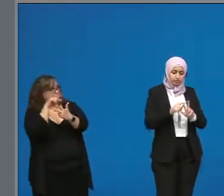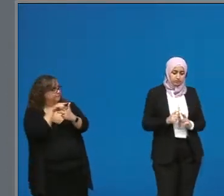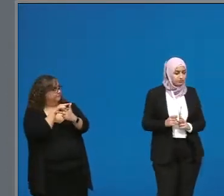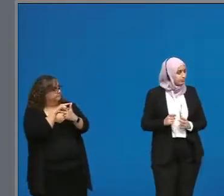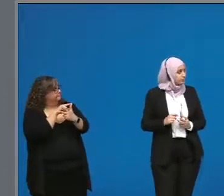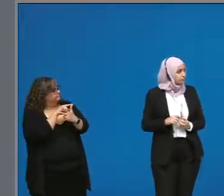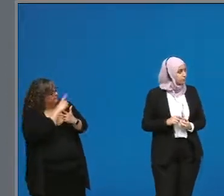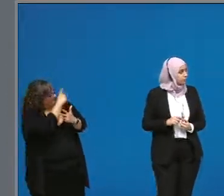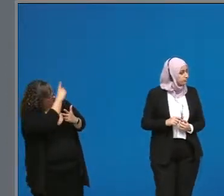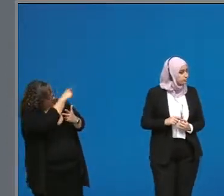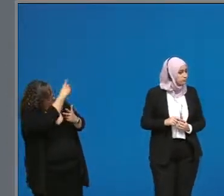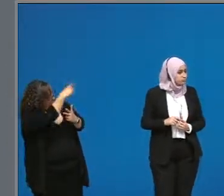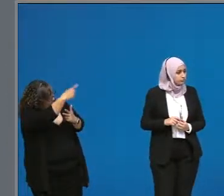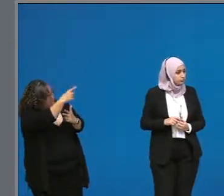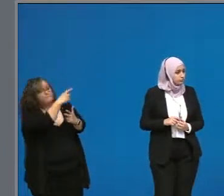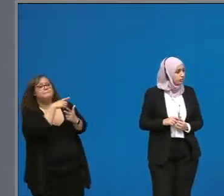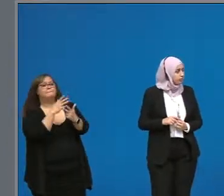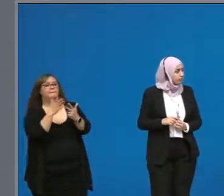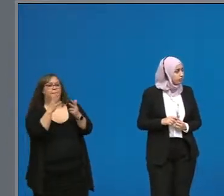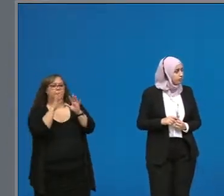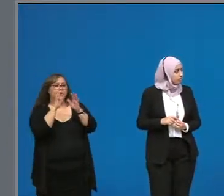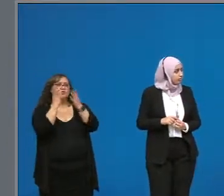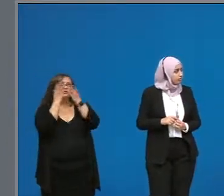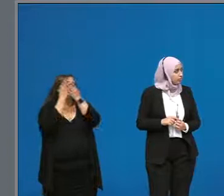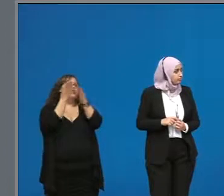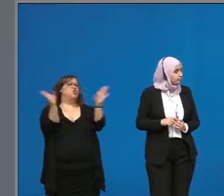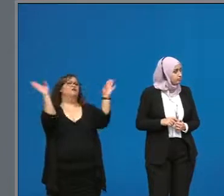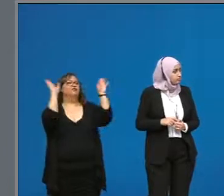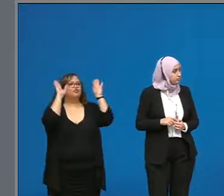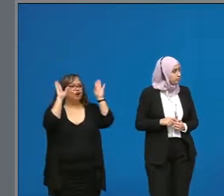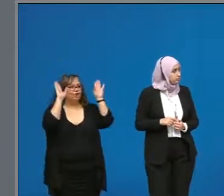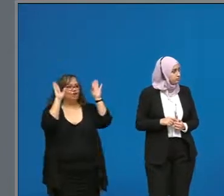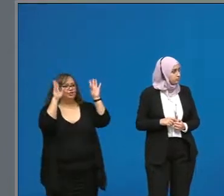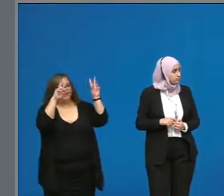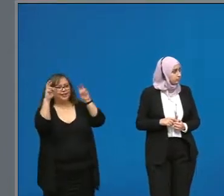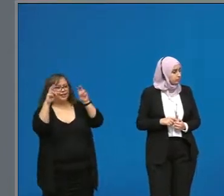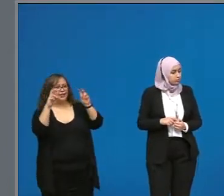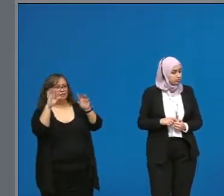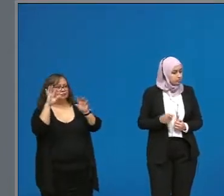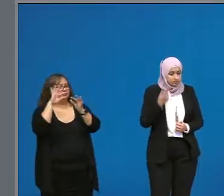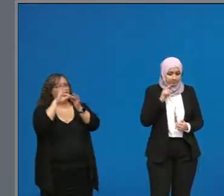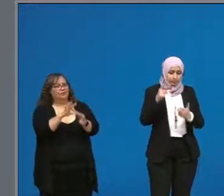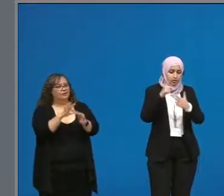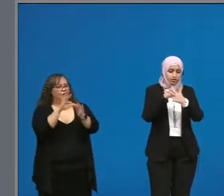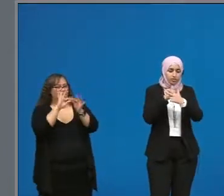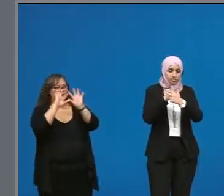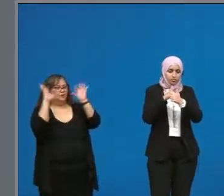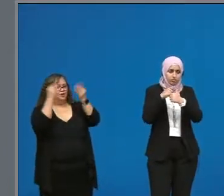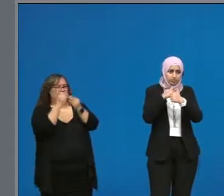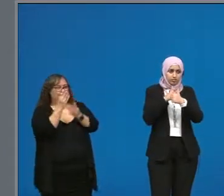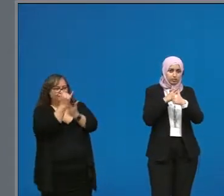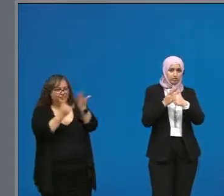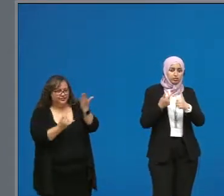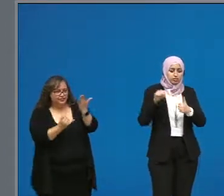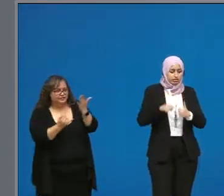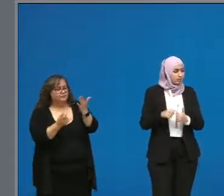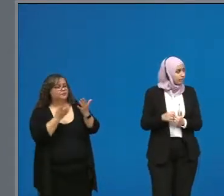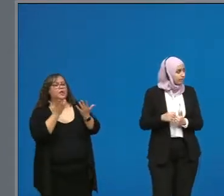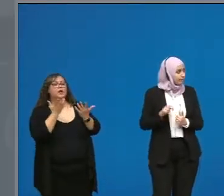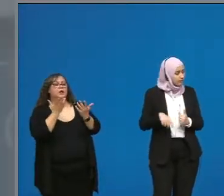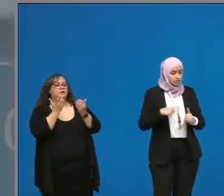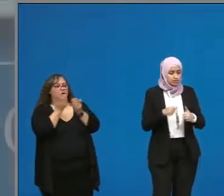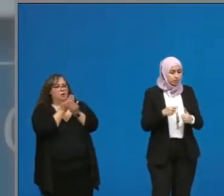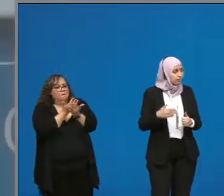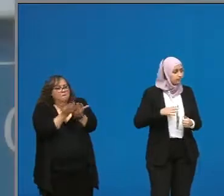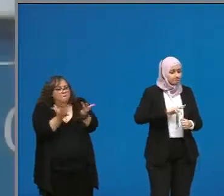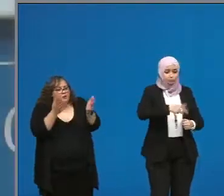this is the overarching theme of universal design for learning. We need to apply multiple means of engagement. Now,